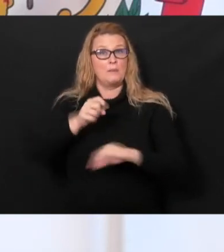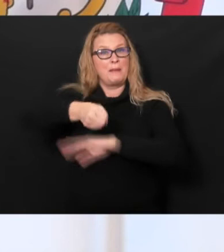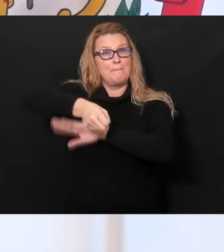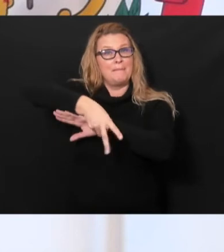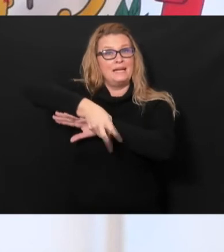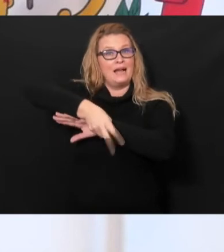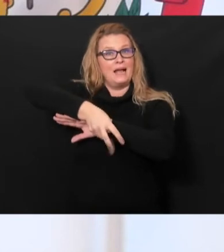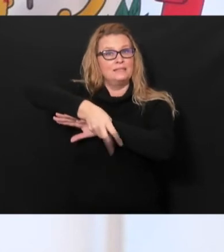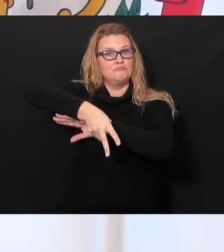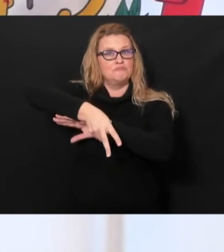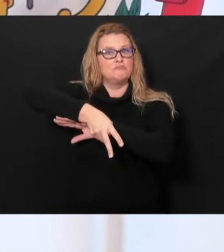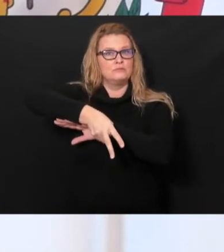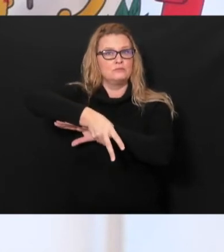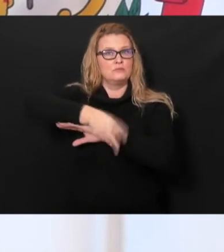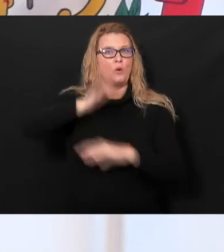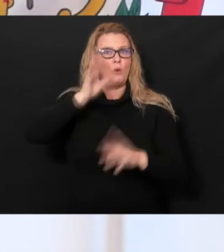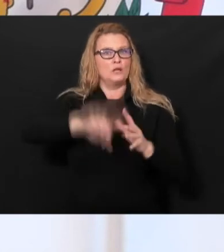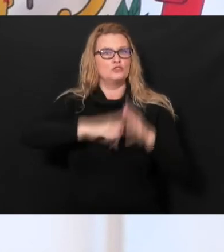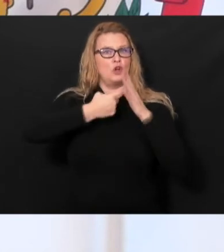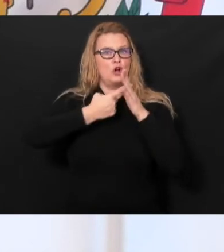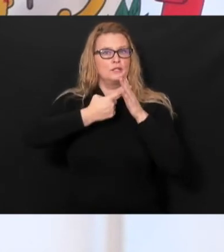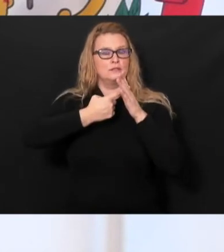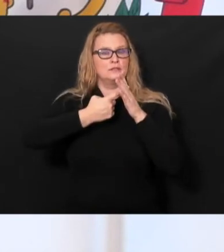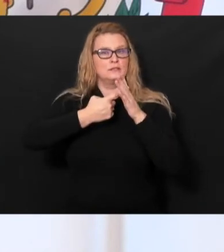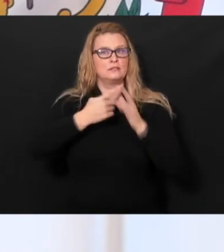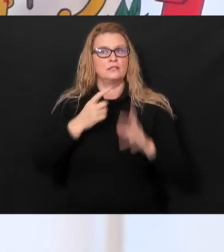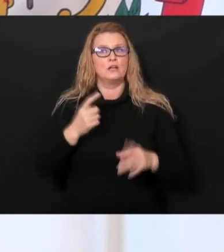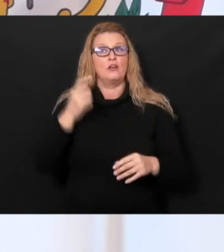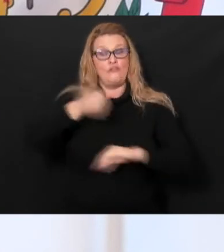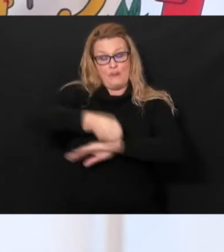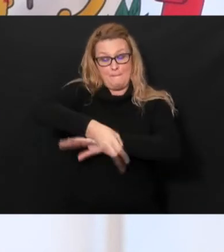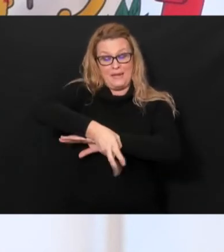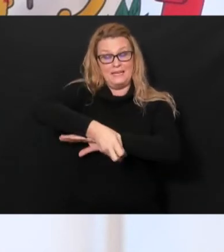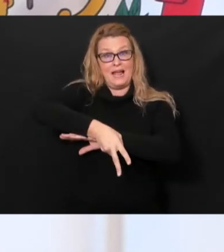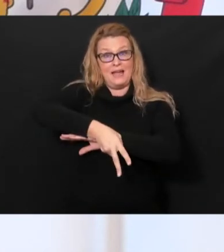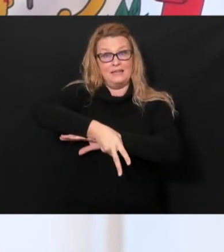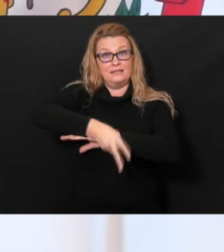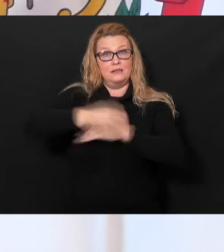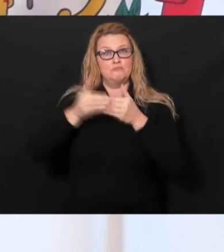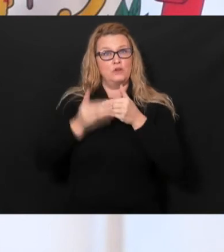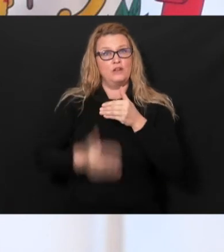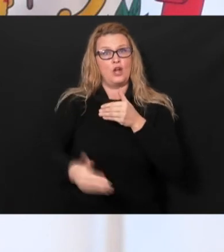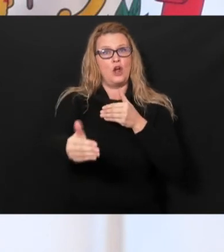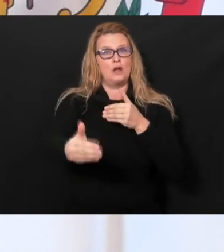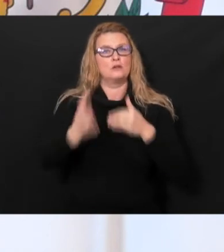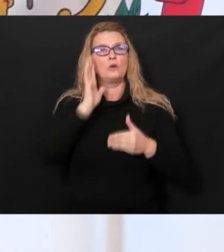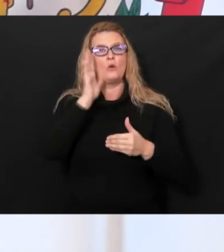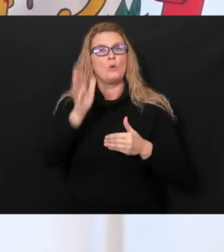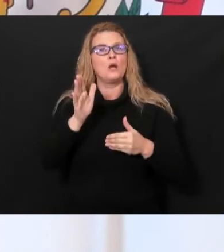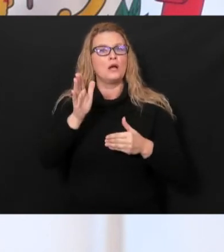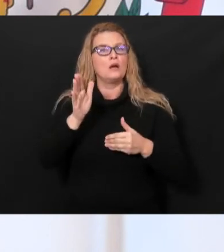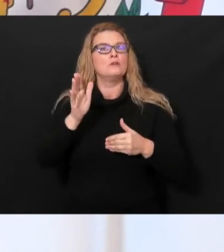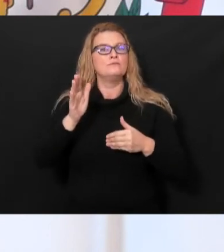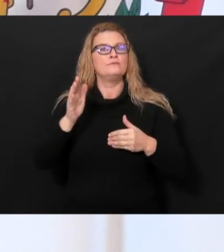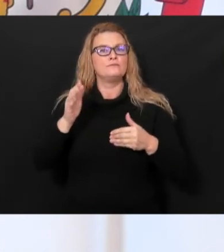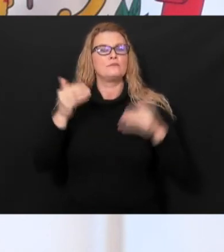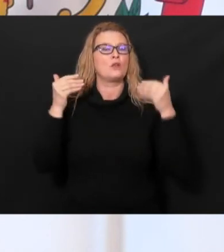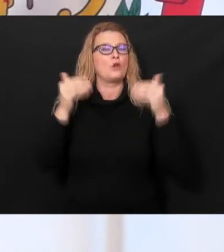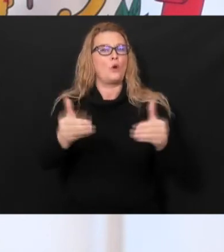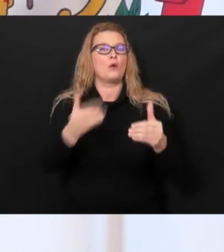tonight. And so from midnight tonight on, we move forward on our bars